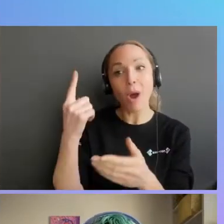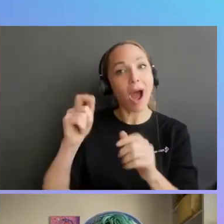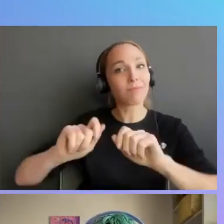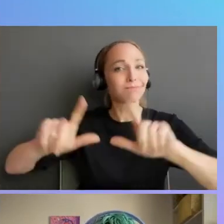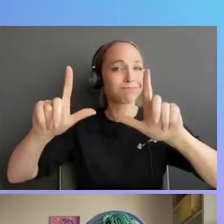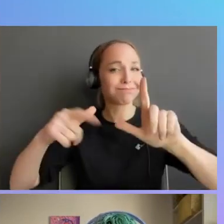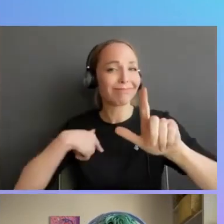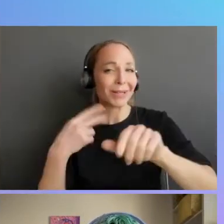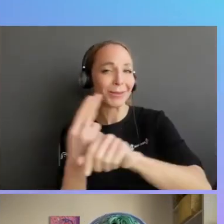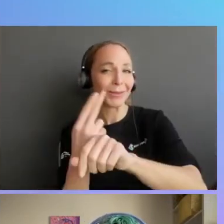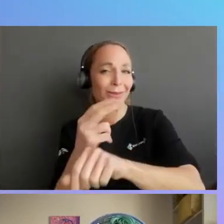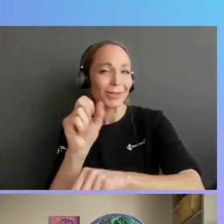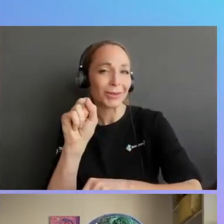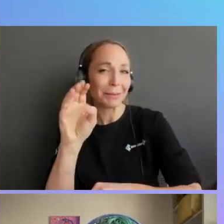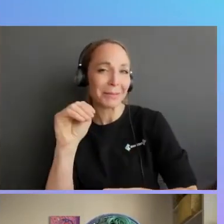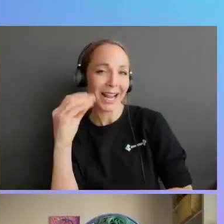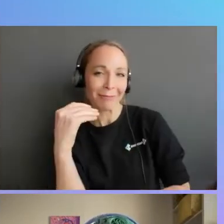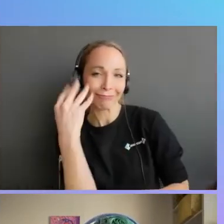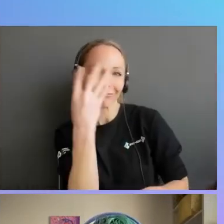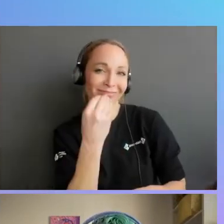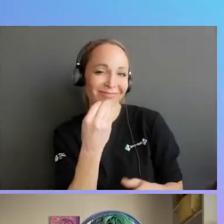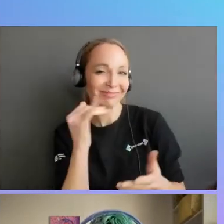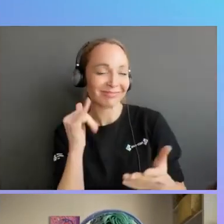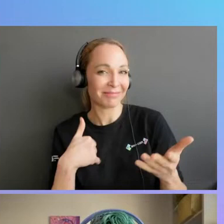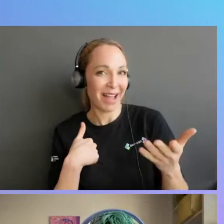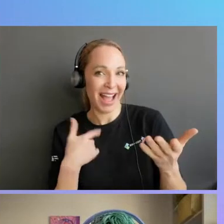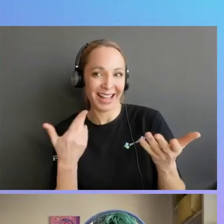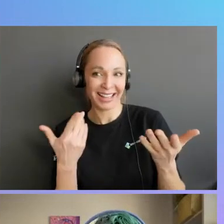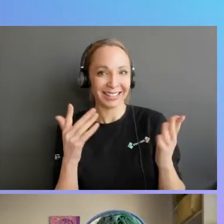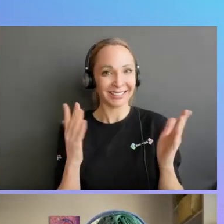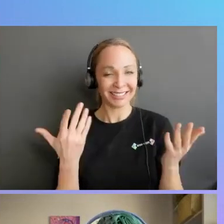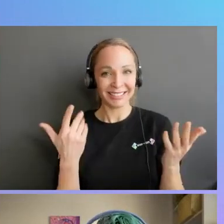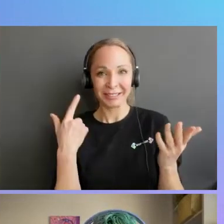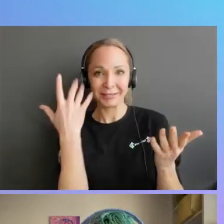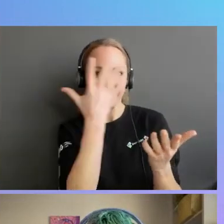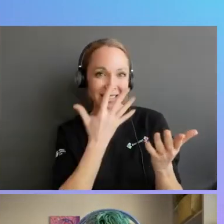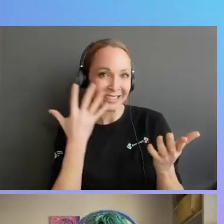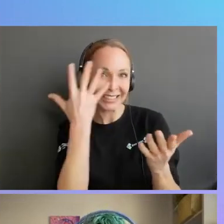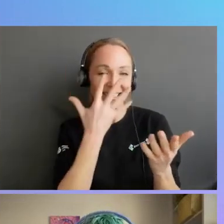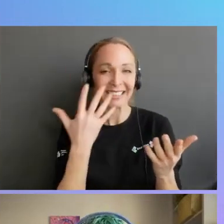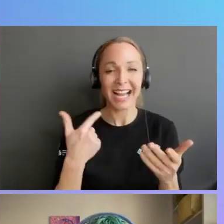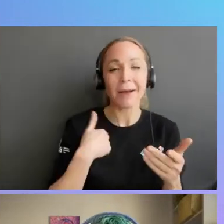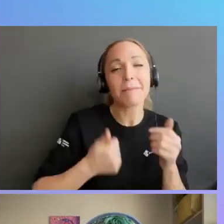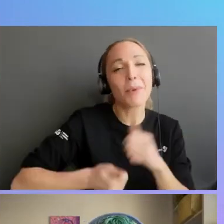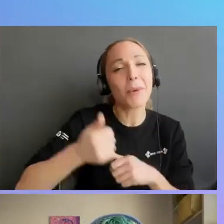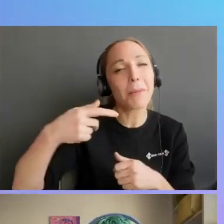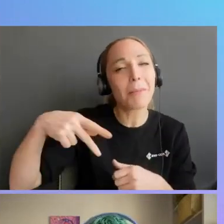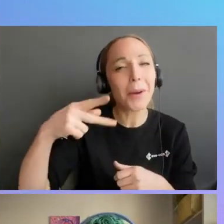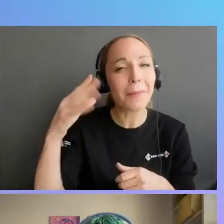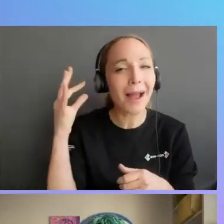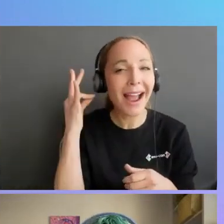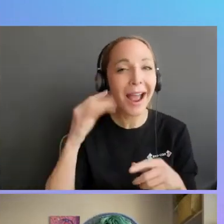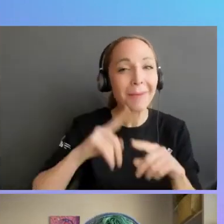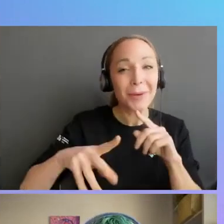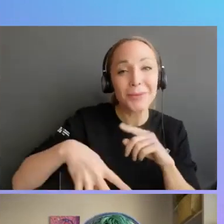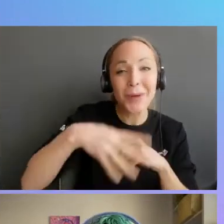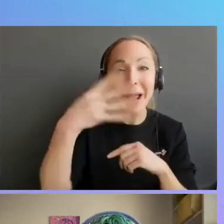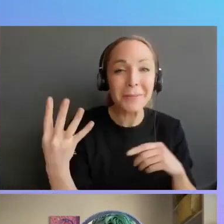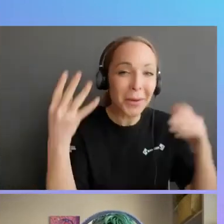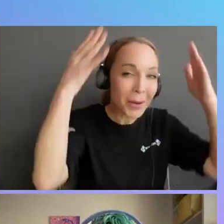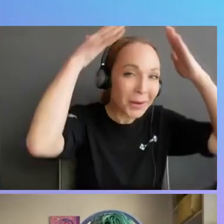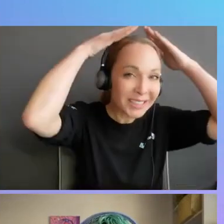use on social media, where I have mostly purple hair, but I have rainbow at the roots. So you can see some pink and green and